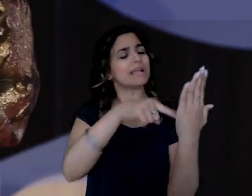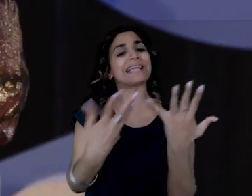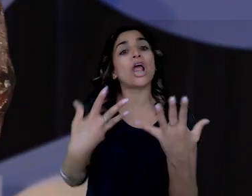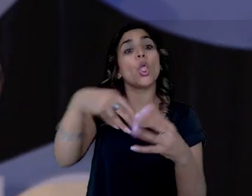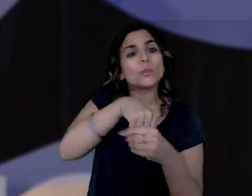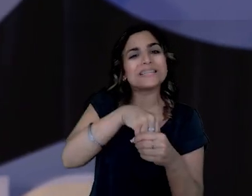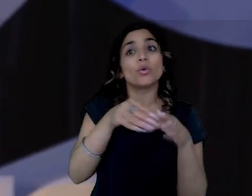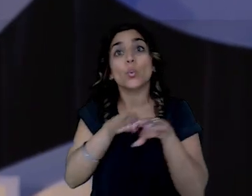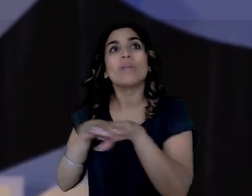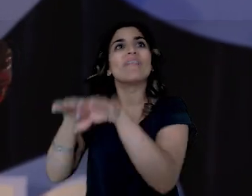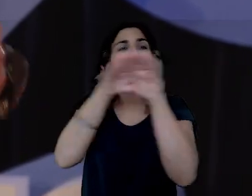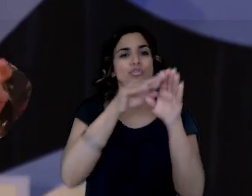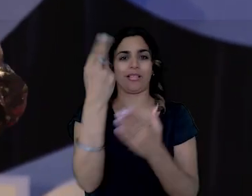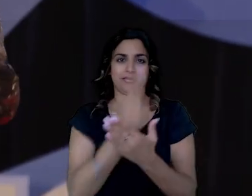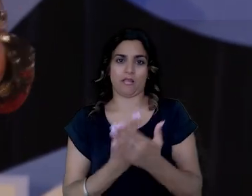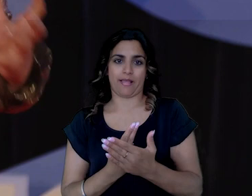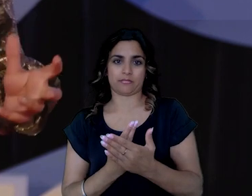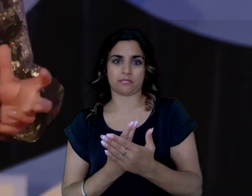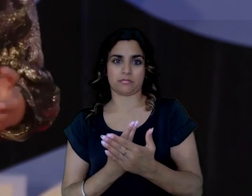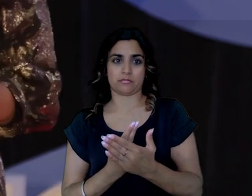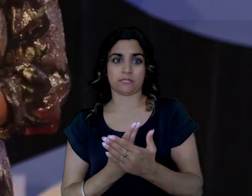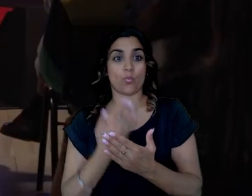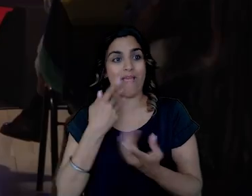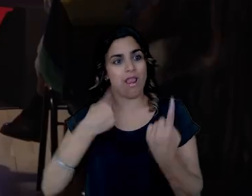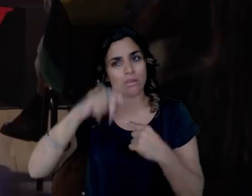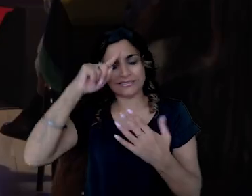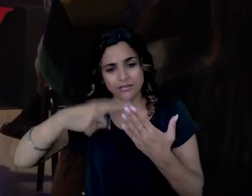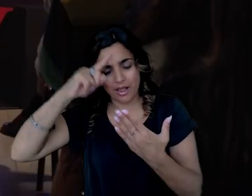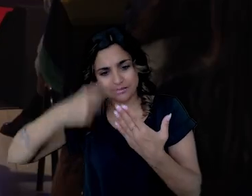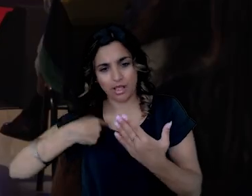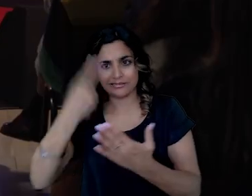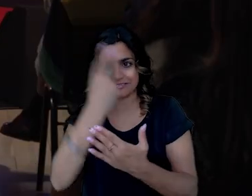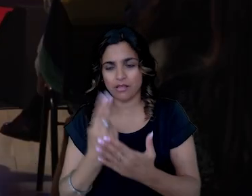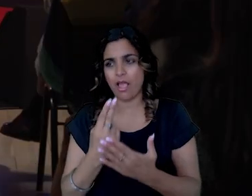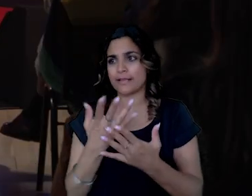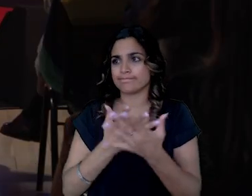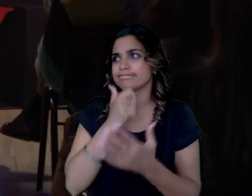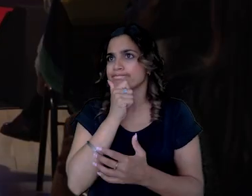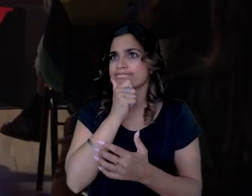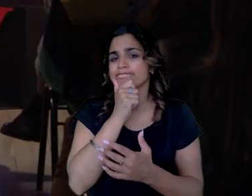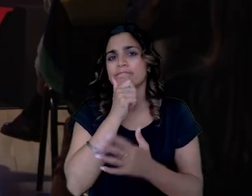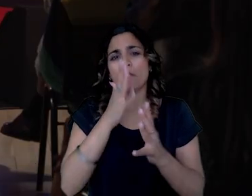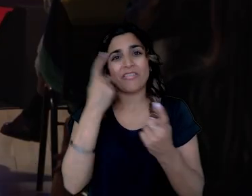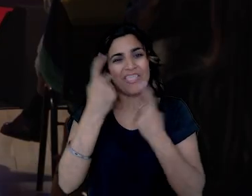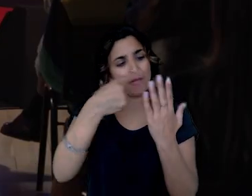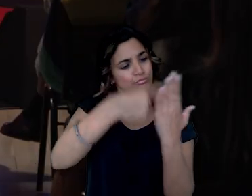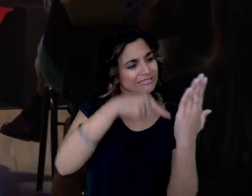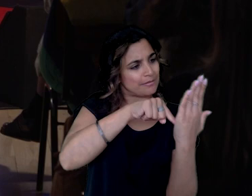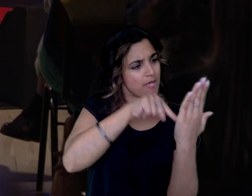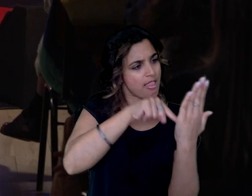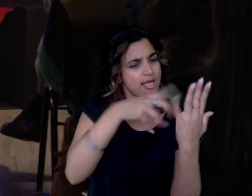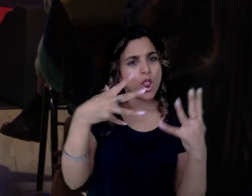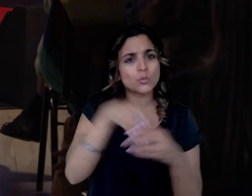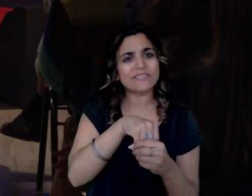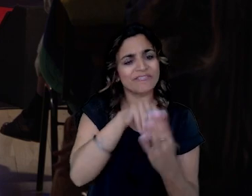or universal design at the heart of the decisions and the things that we design then we'd be